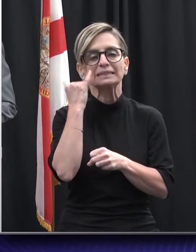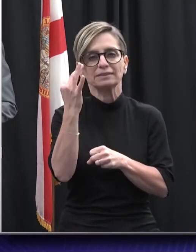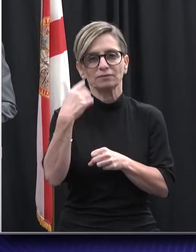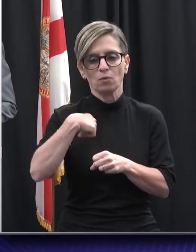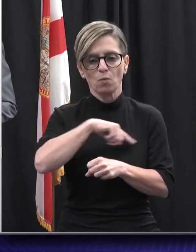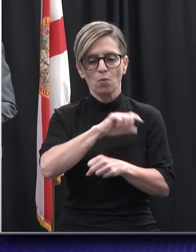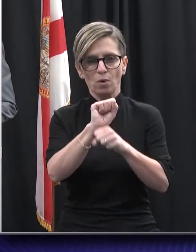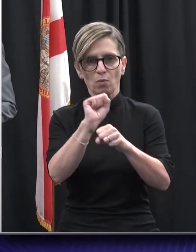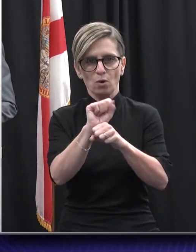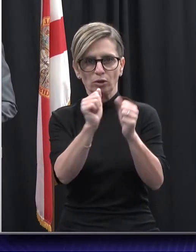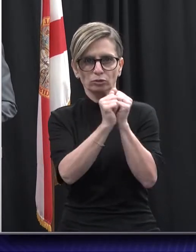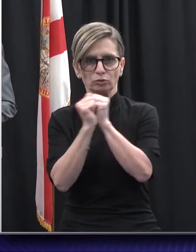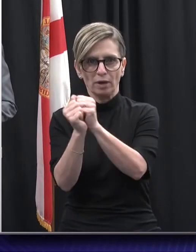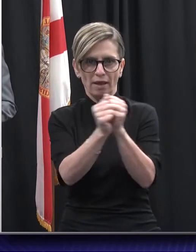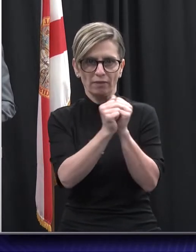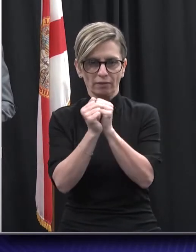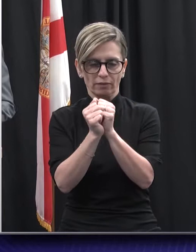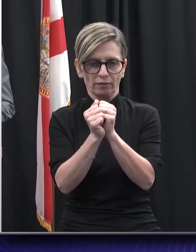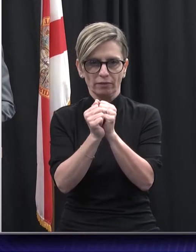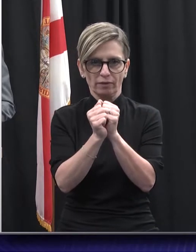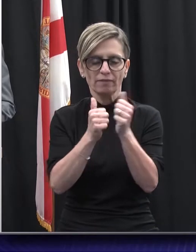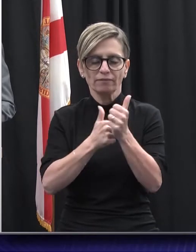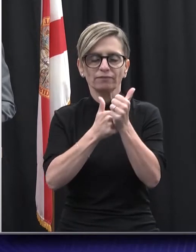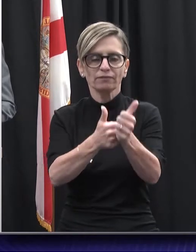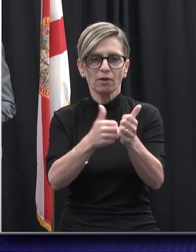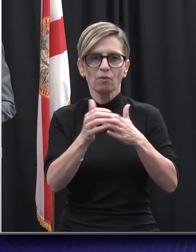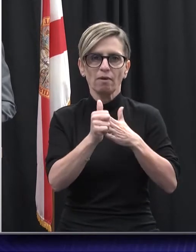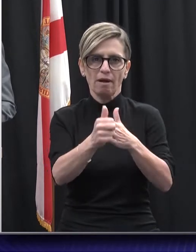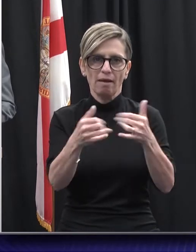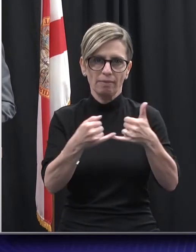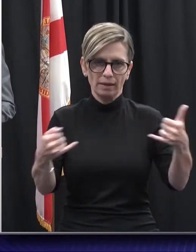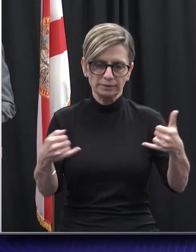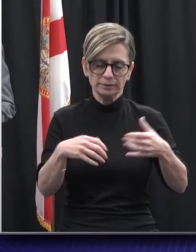guidelines. It's important for essential businesses